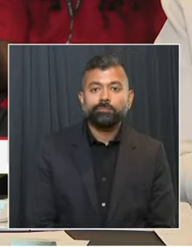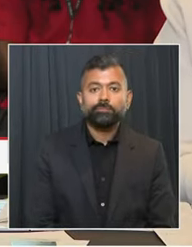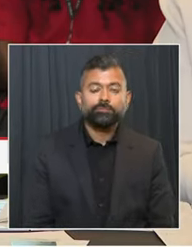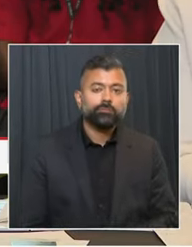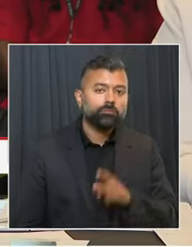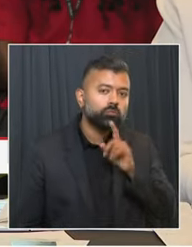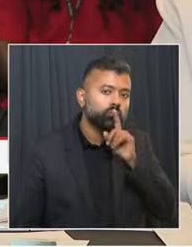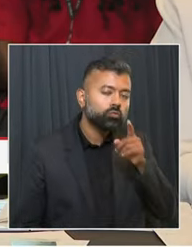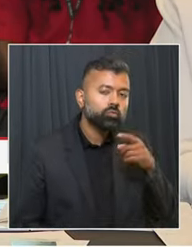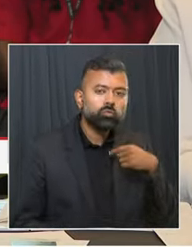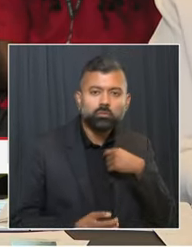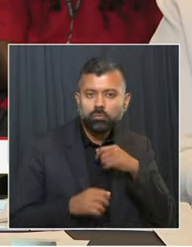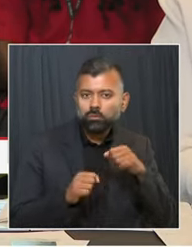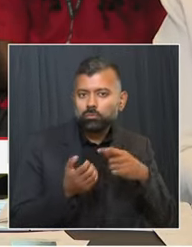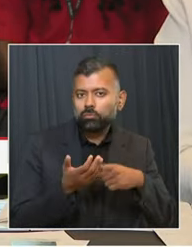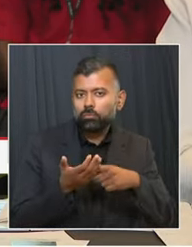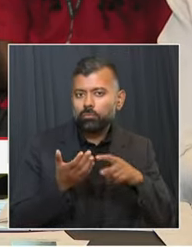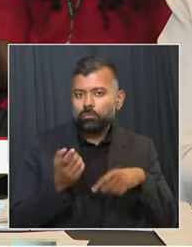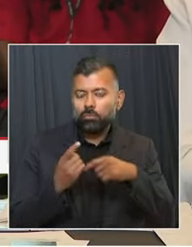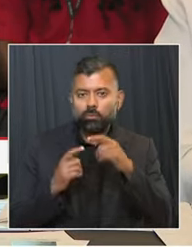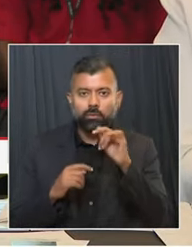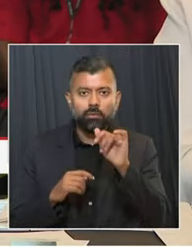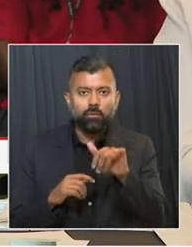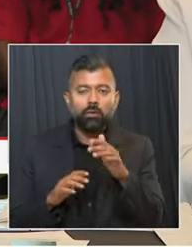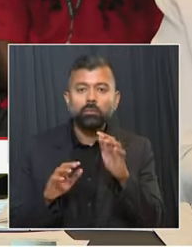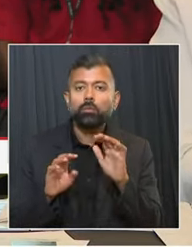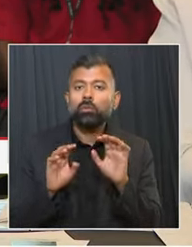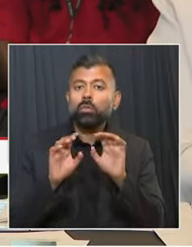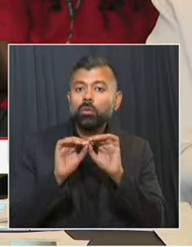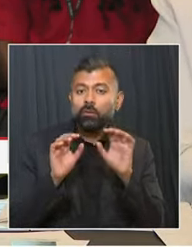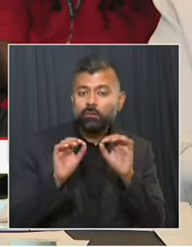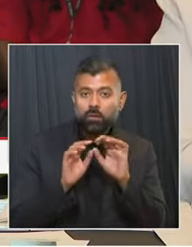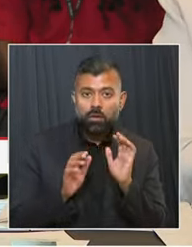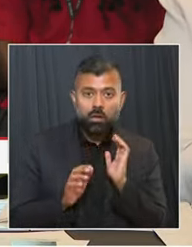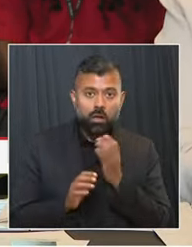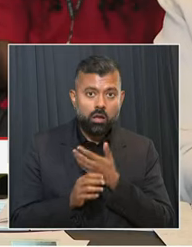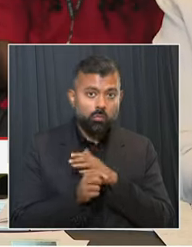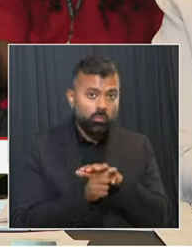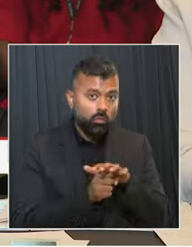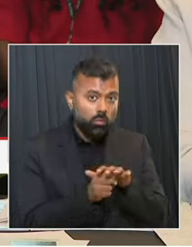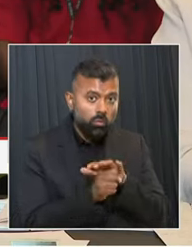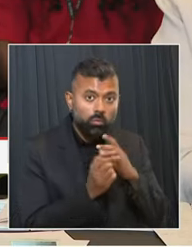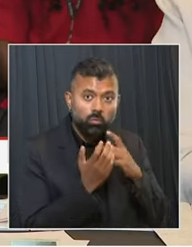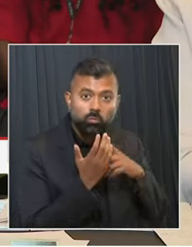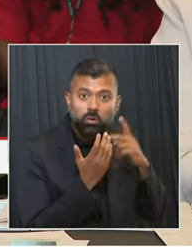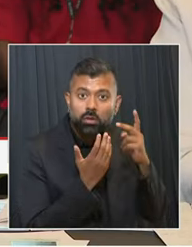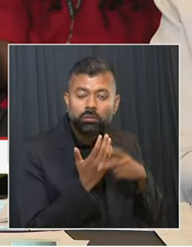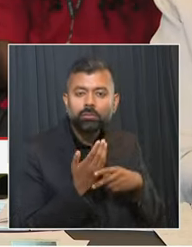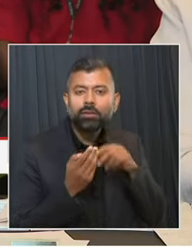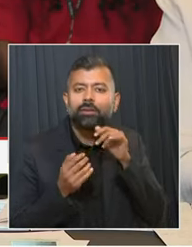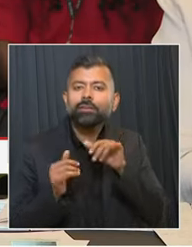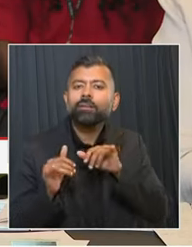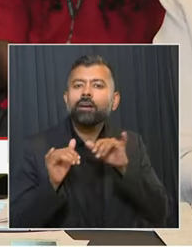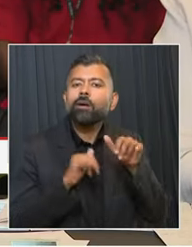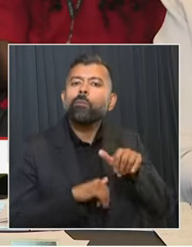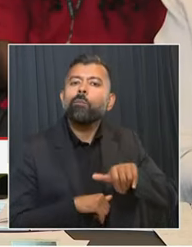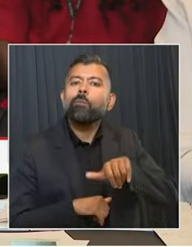any city in America, that is outside of the federal program. The federal program has certain